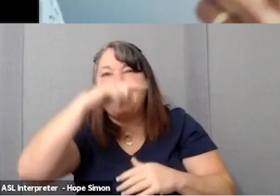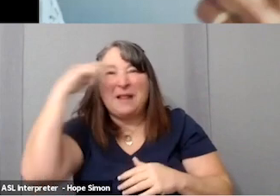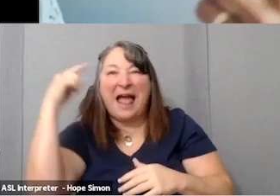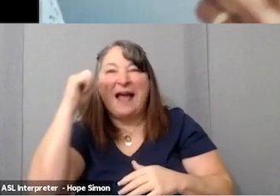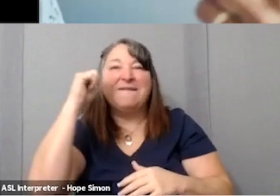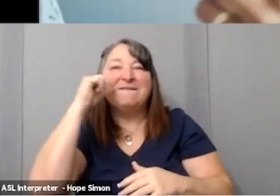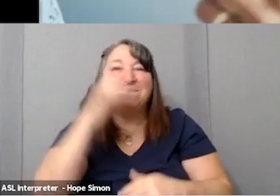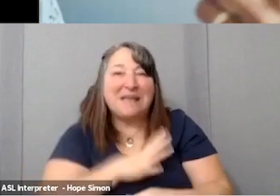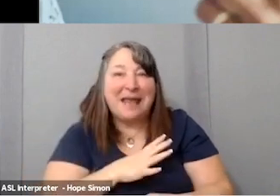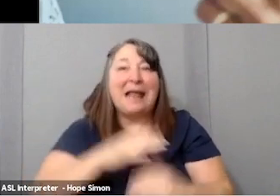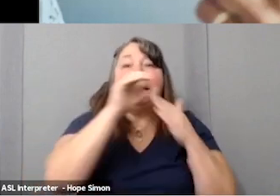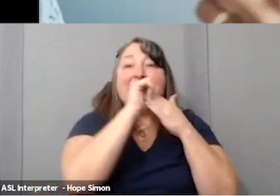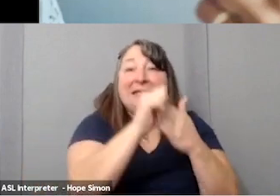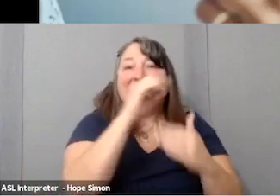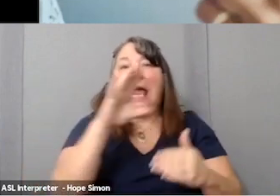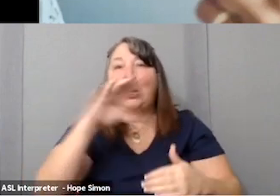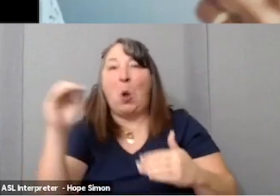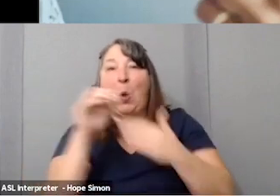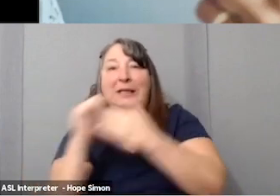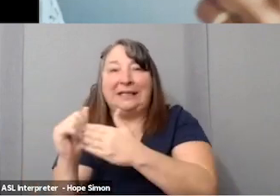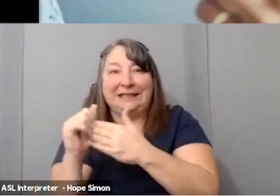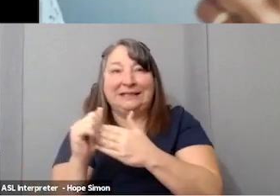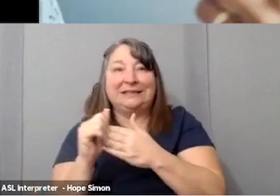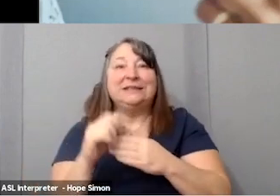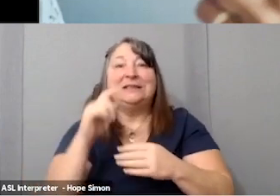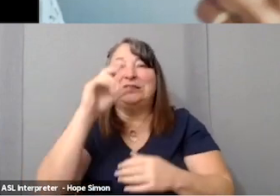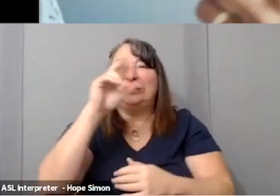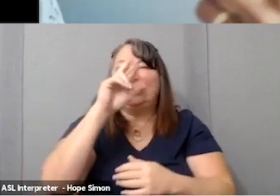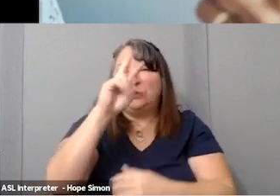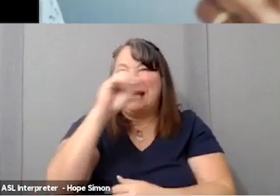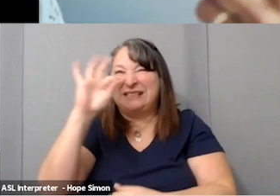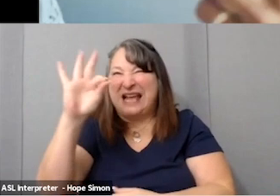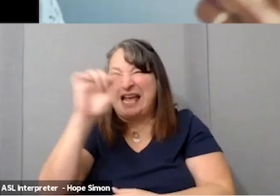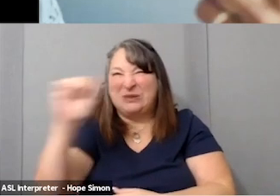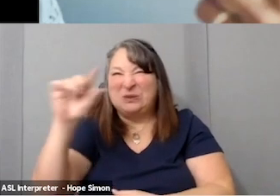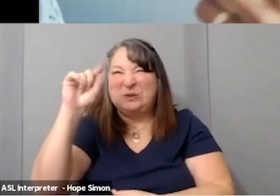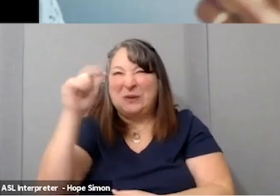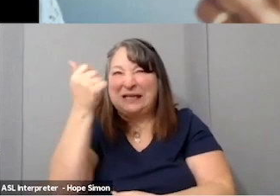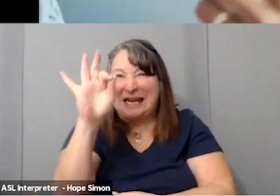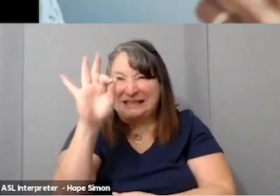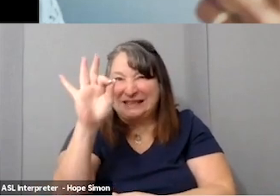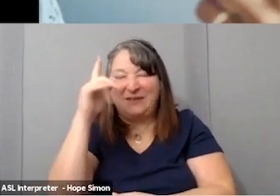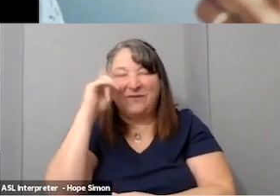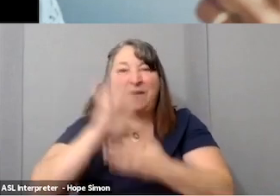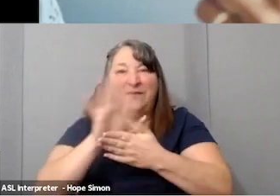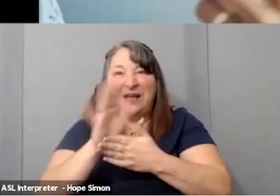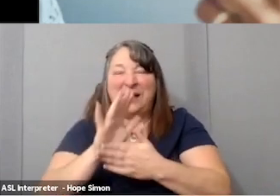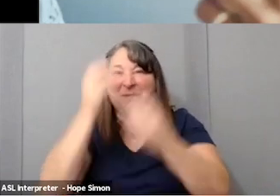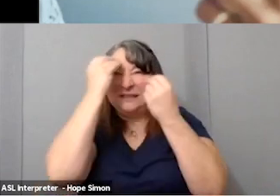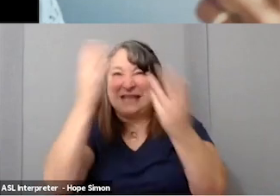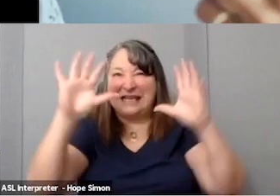100 grossing films between 2009 and 2019. For our film data set